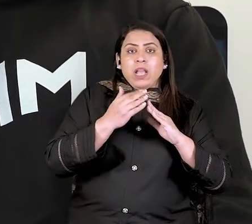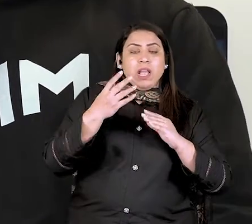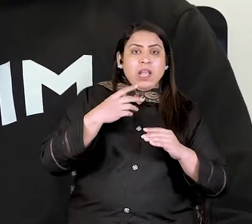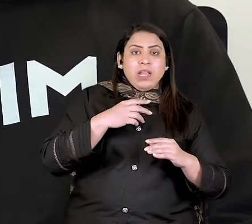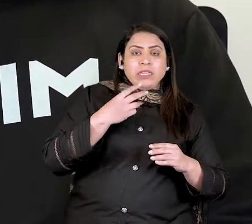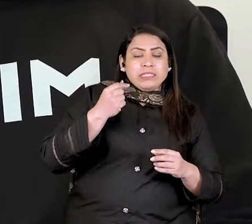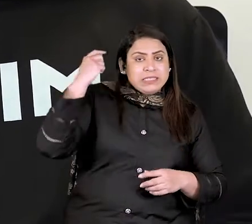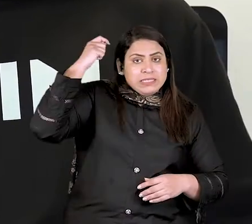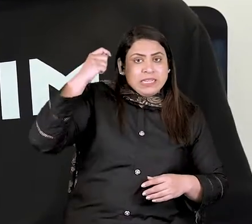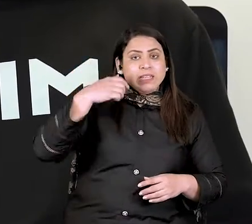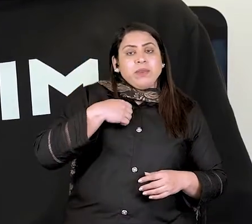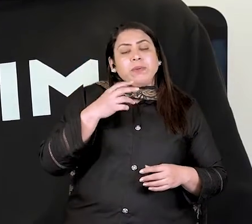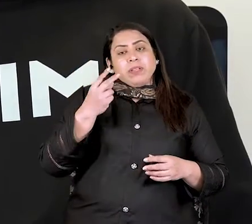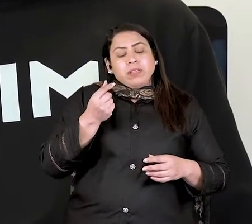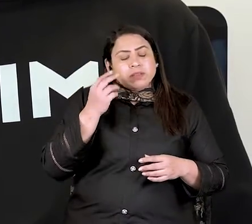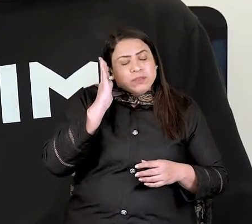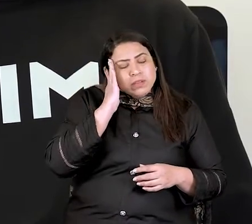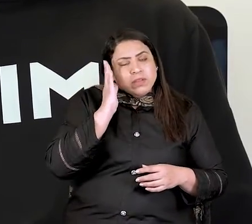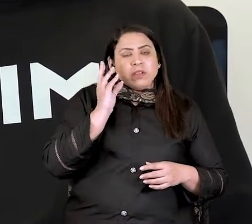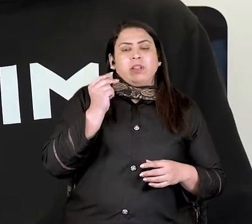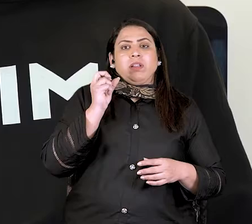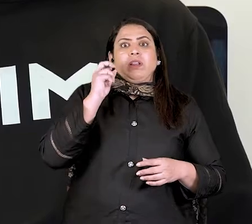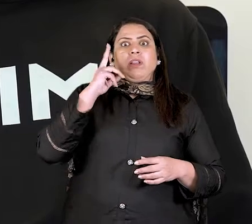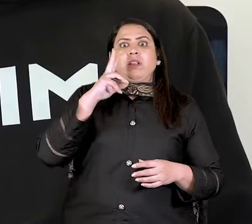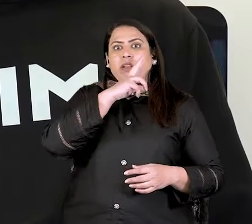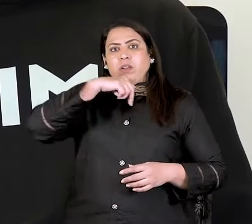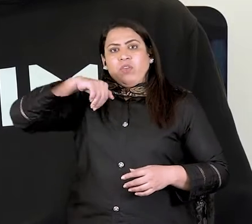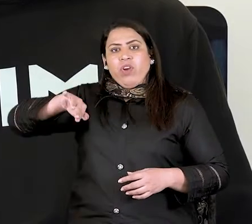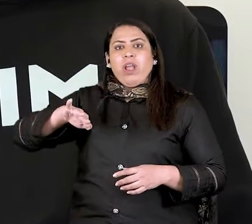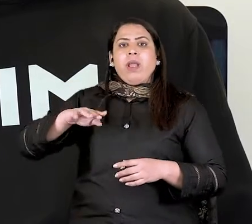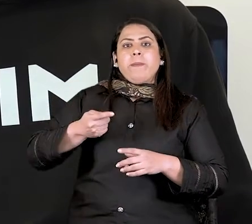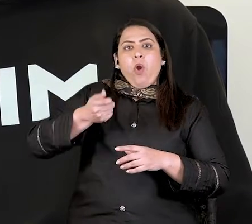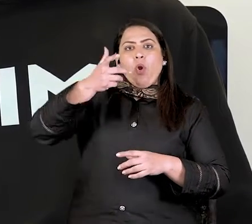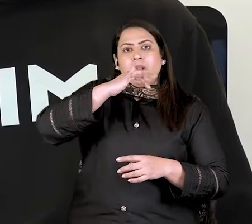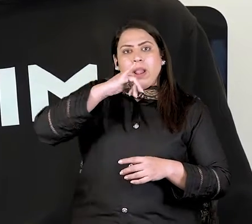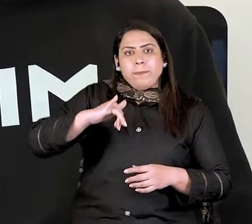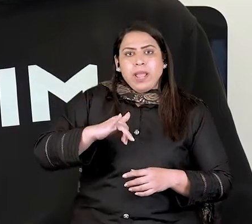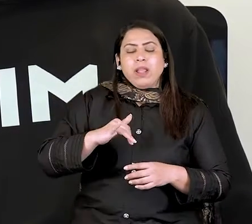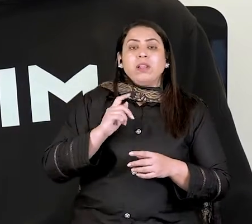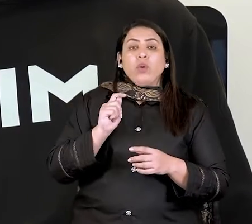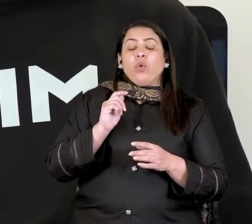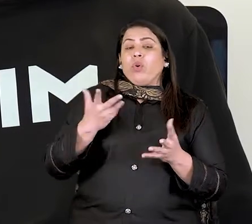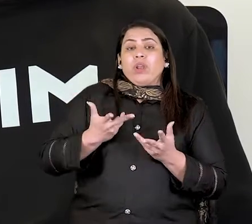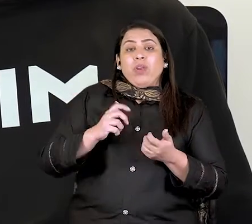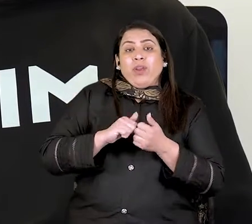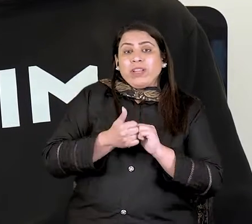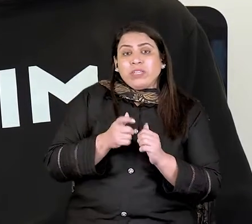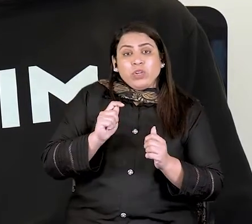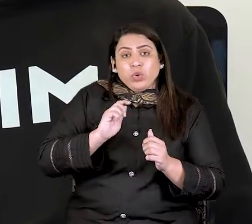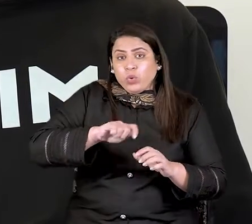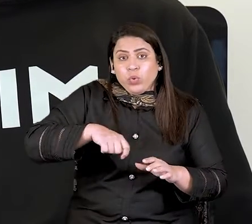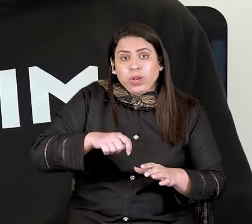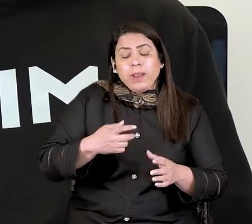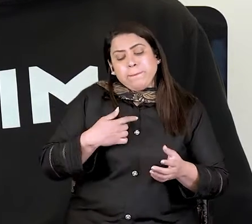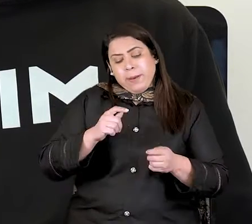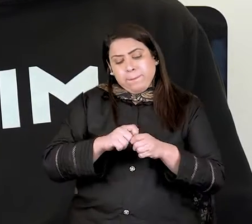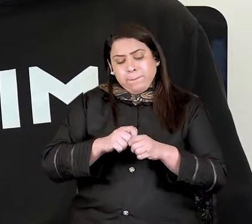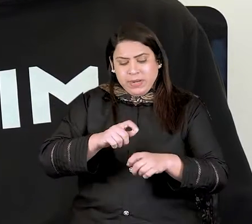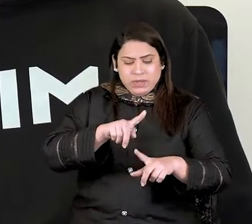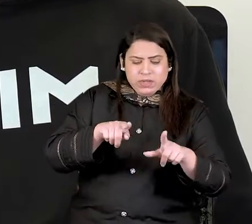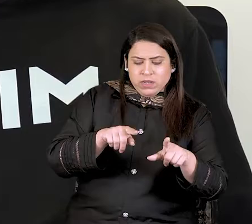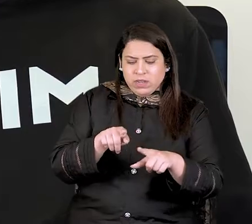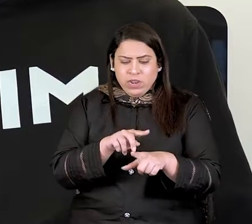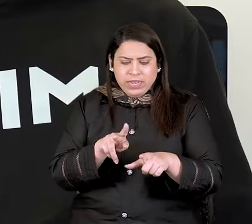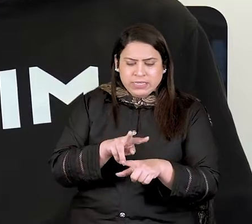like 6 in the morning. We would work in the kitchen, go back home, get there at 2, from 2 to 6 or 7. There were nights we didn't sleep, I